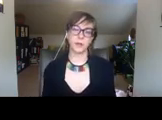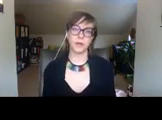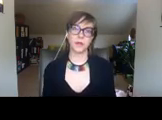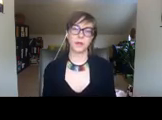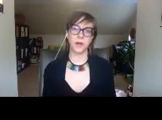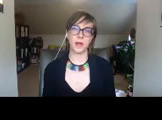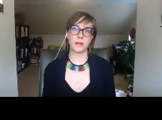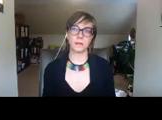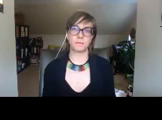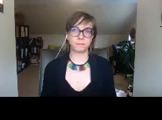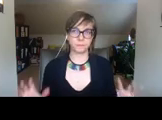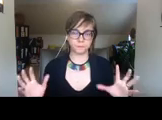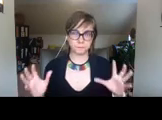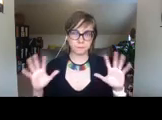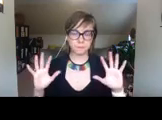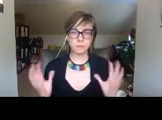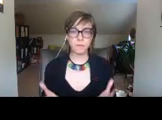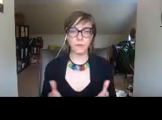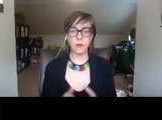And so I think that